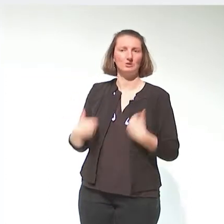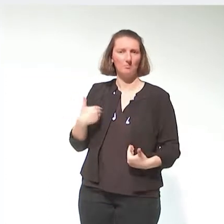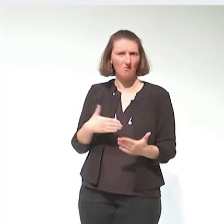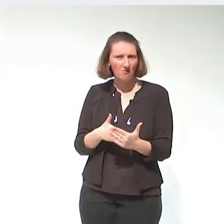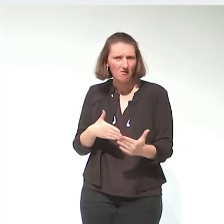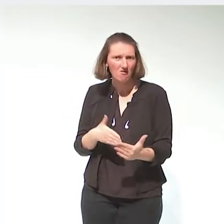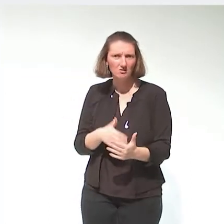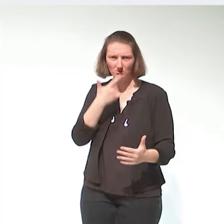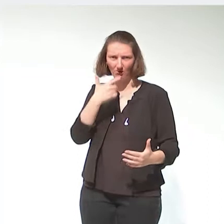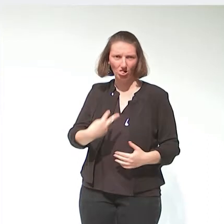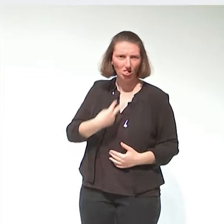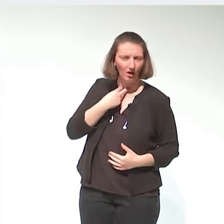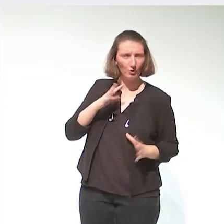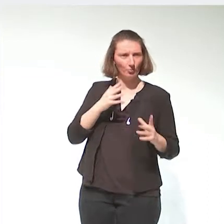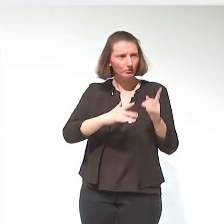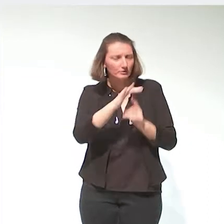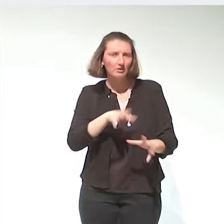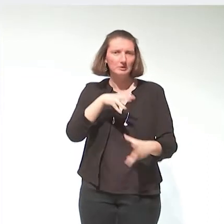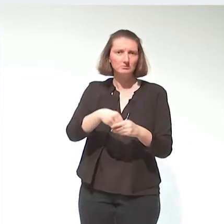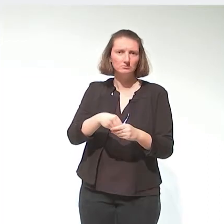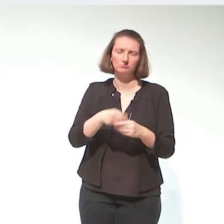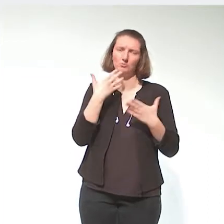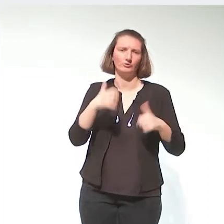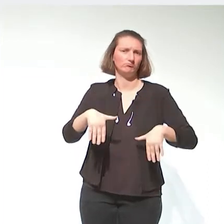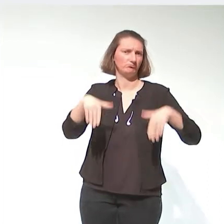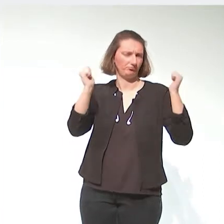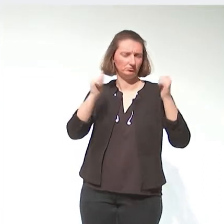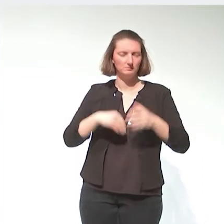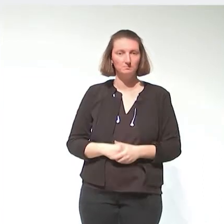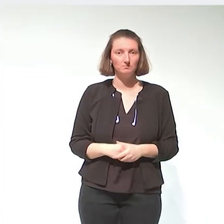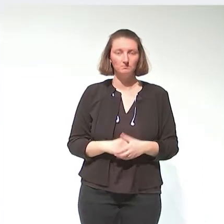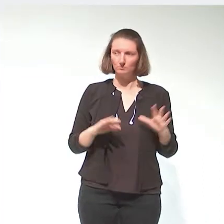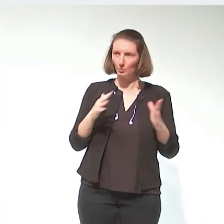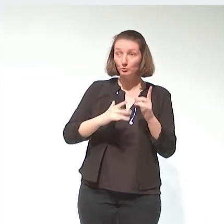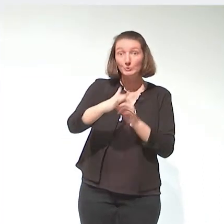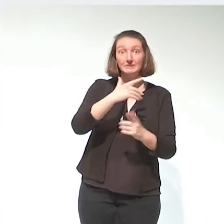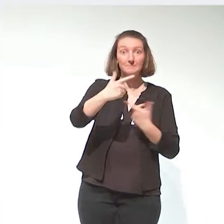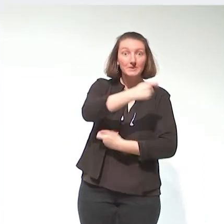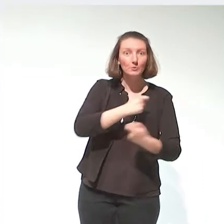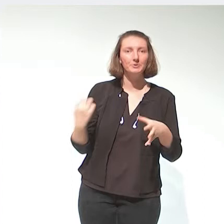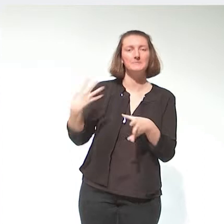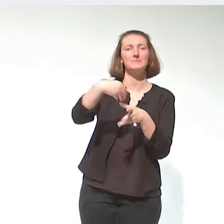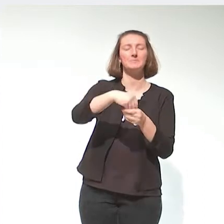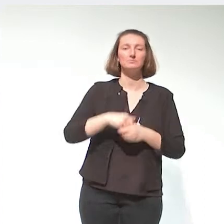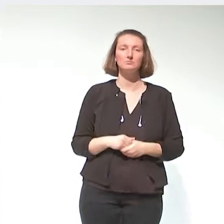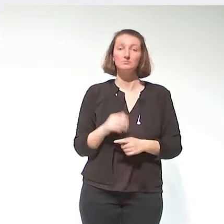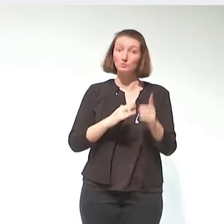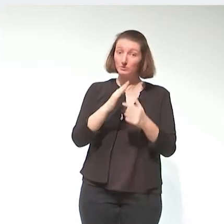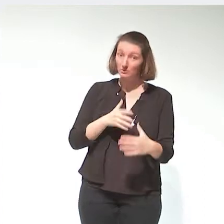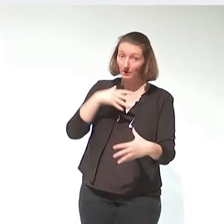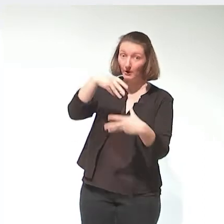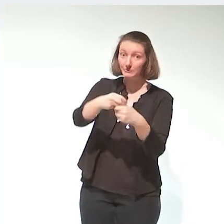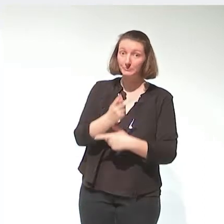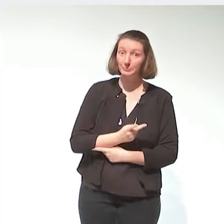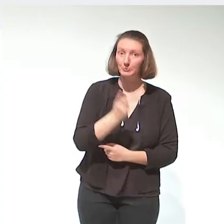obstacles that still prevent PWDs from fully participating in society and in the economy. We want